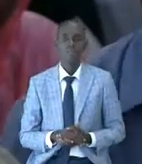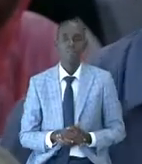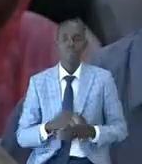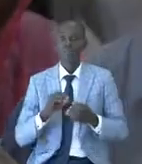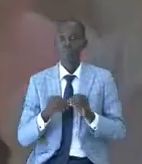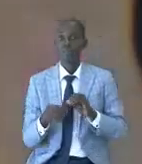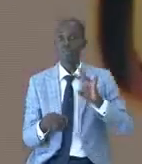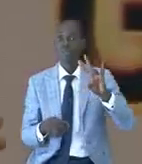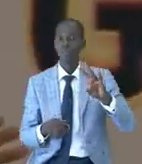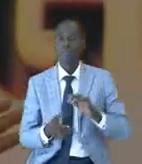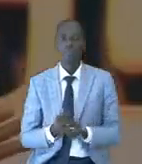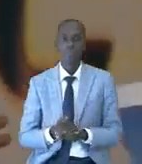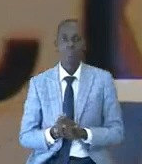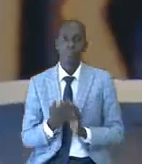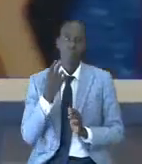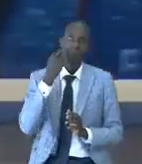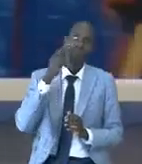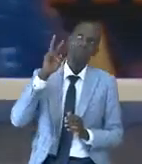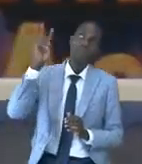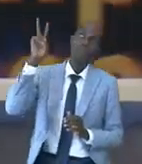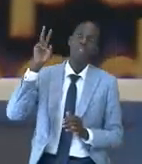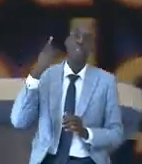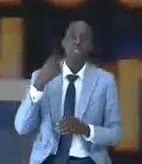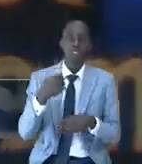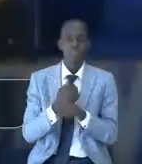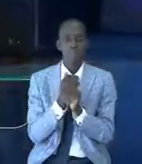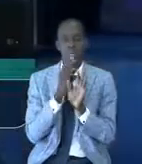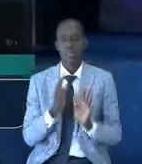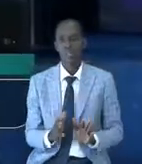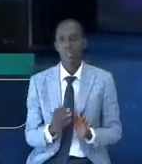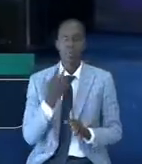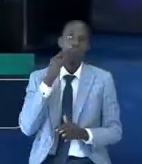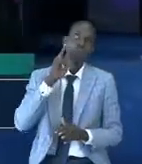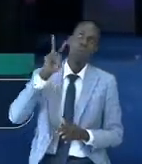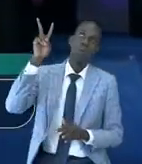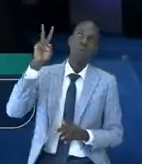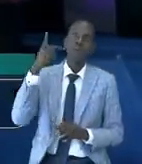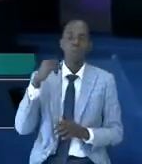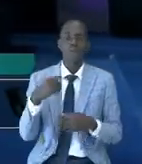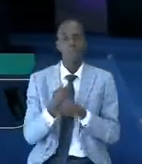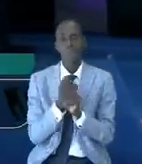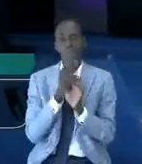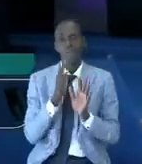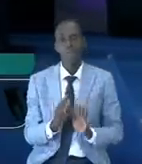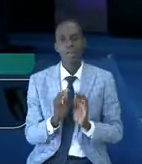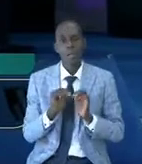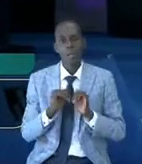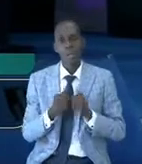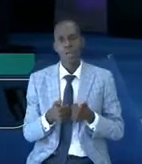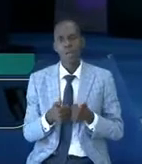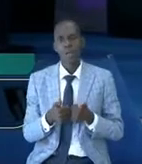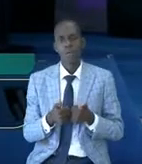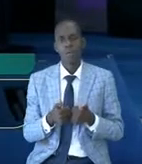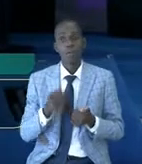Number seven, behold the Maker. Behold the Maker. How? For